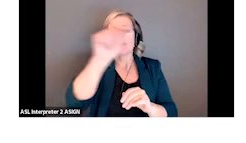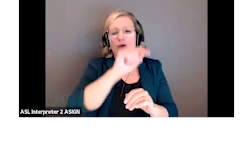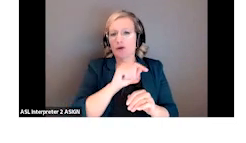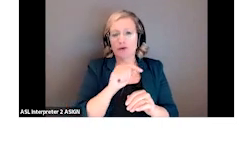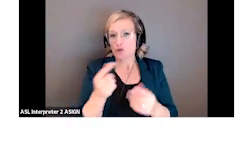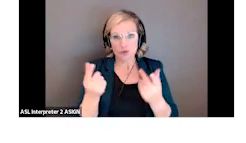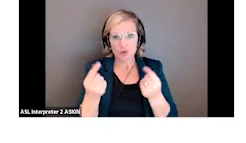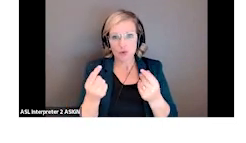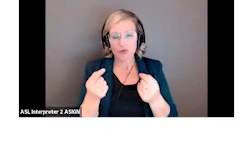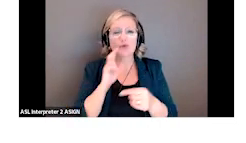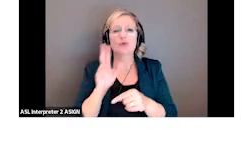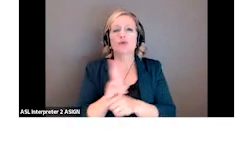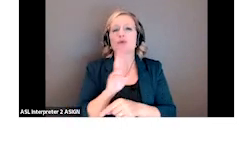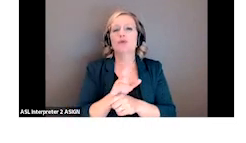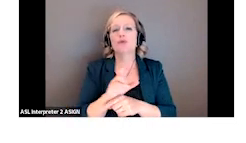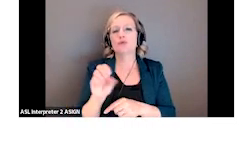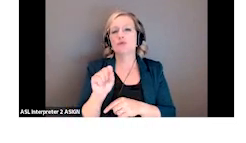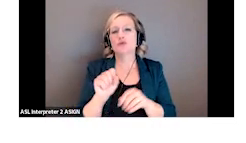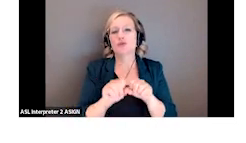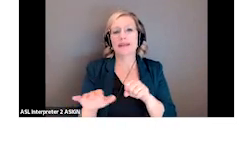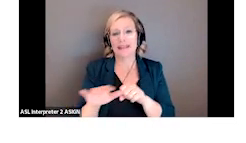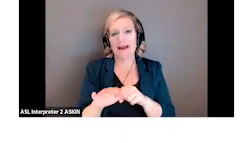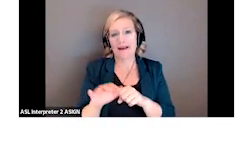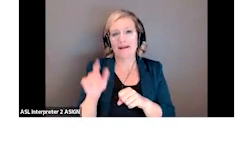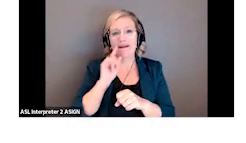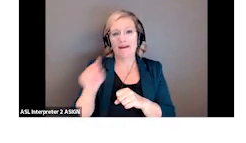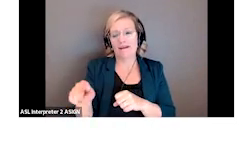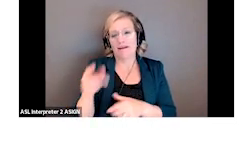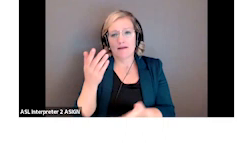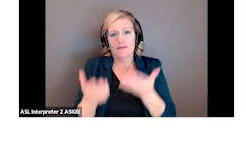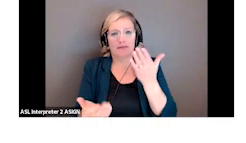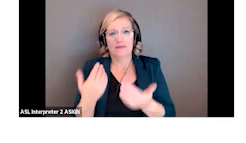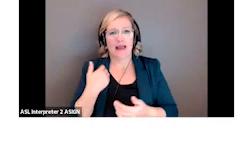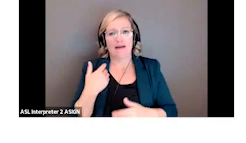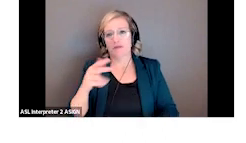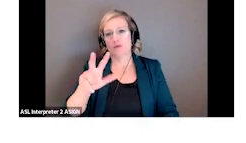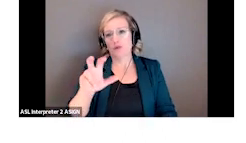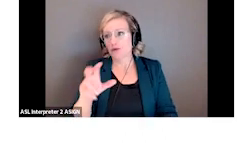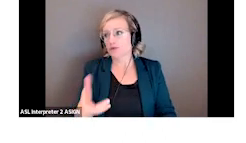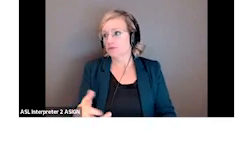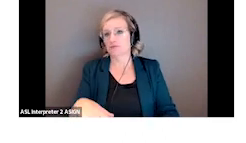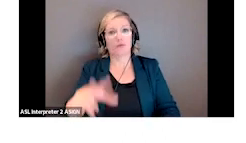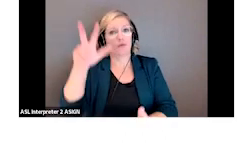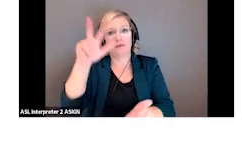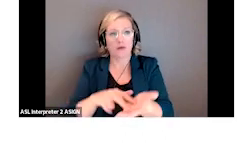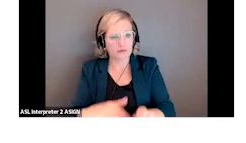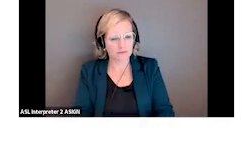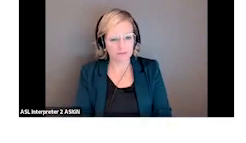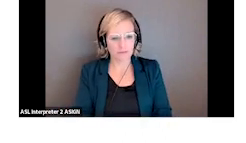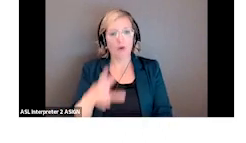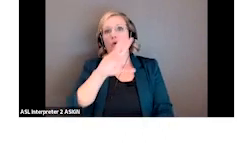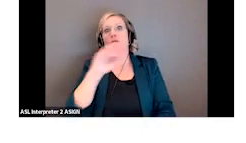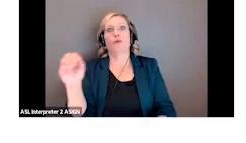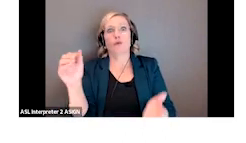actually use our social media where we may have 300 or 3,000 or 30,000